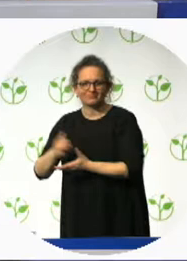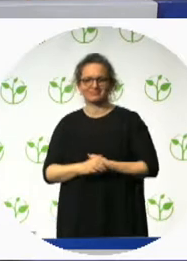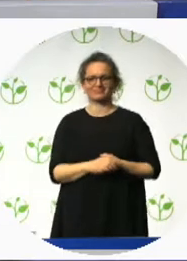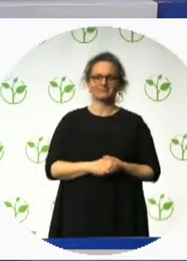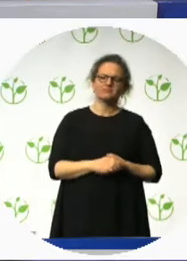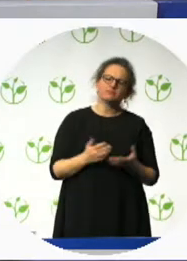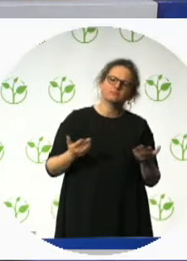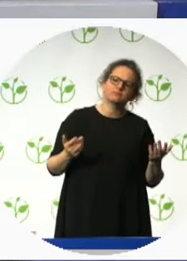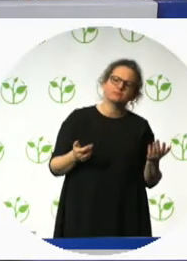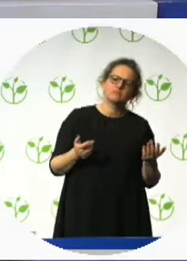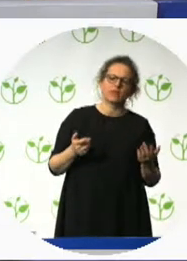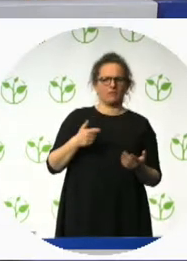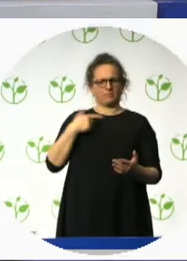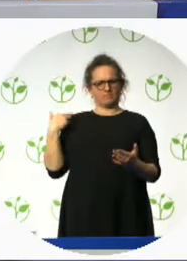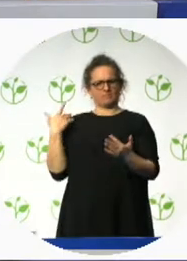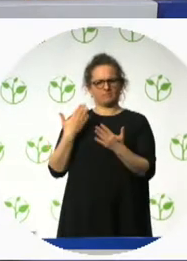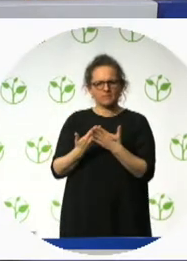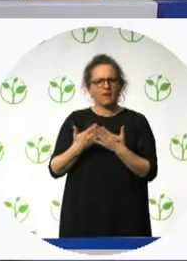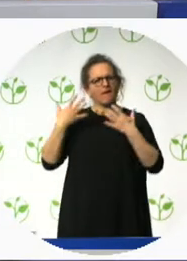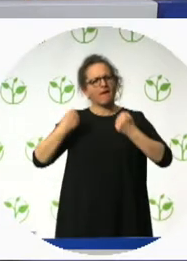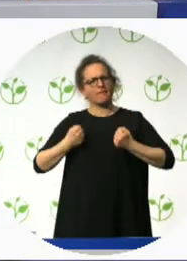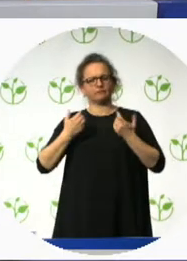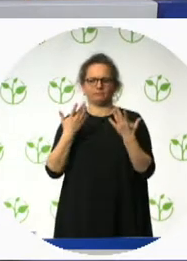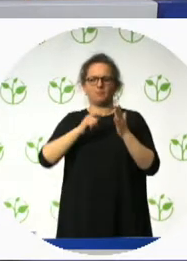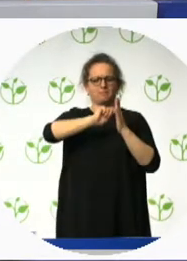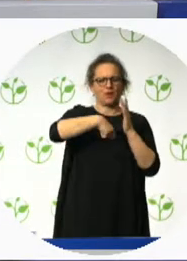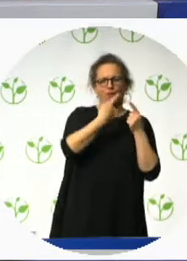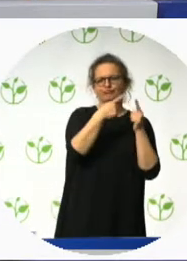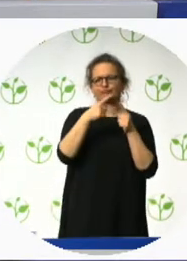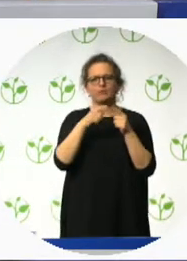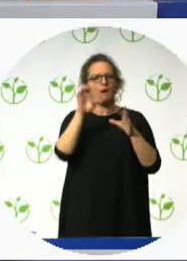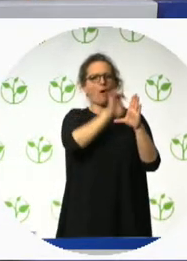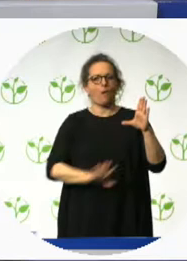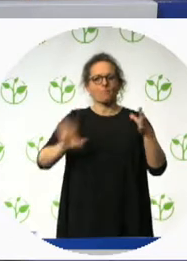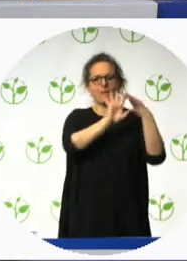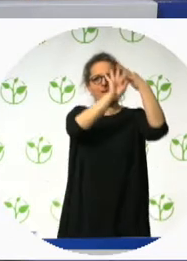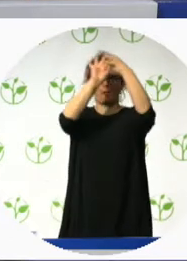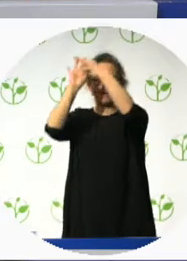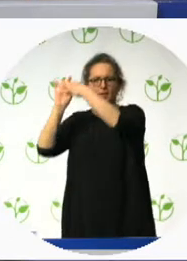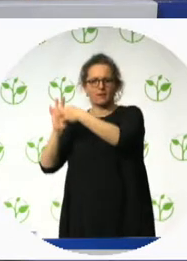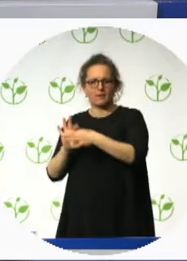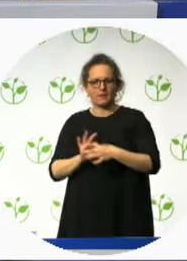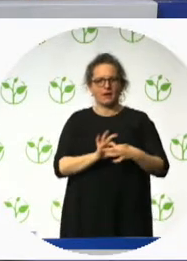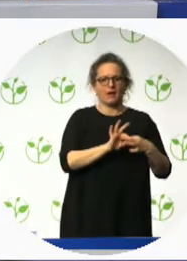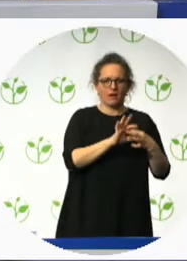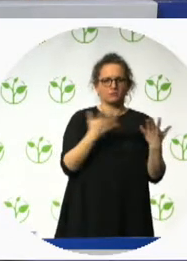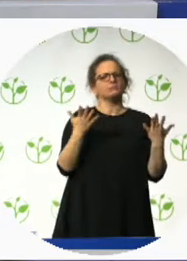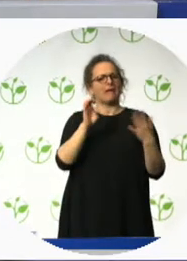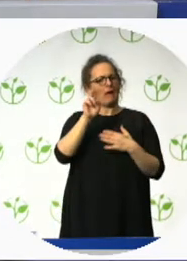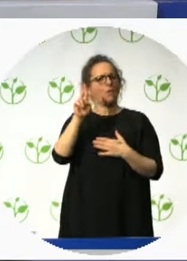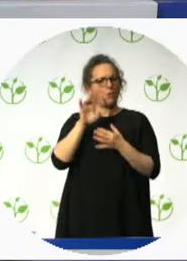them was called Science for Handshakes. Here we want to increase the employment of young deaf people, and we built